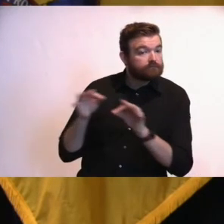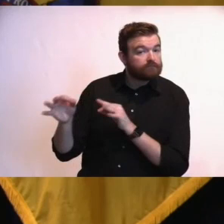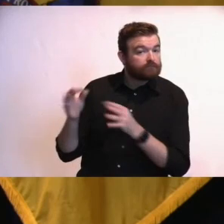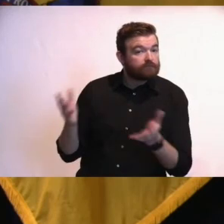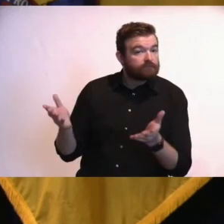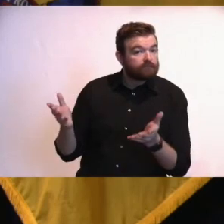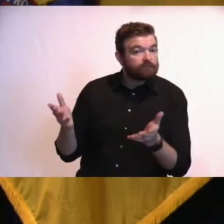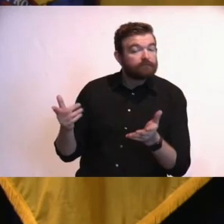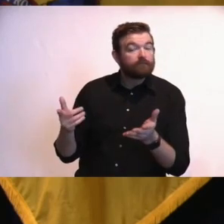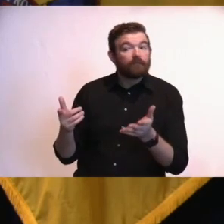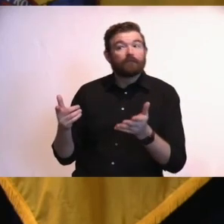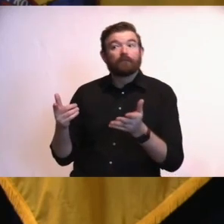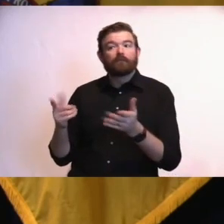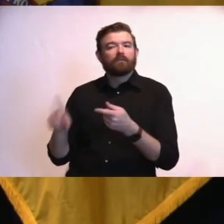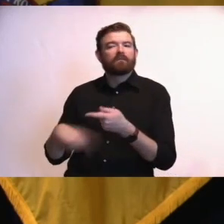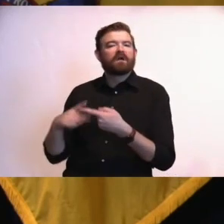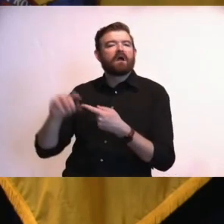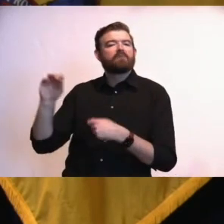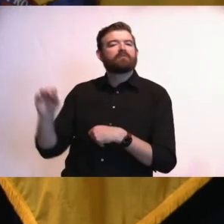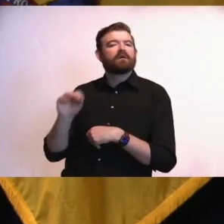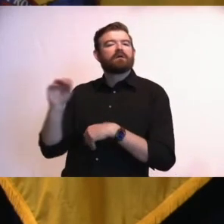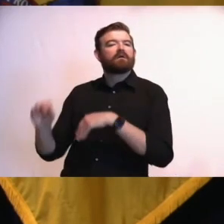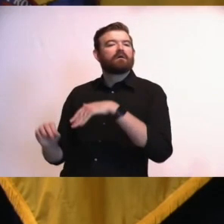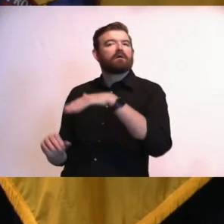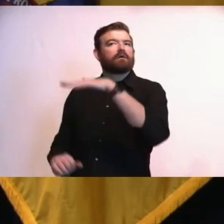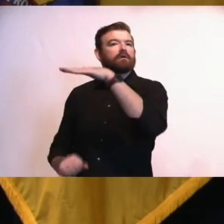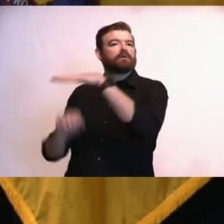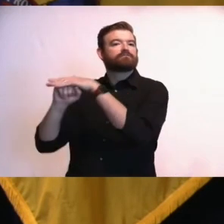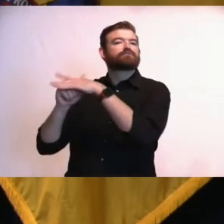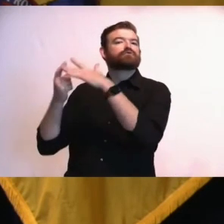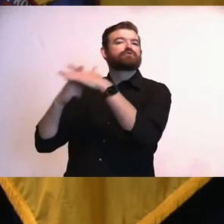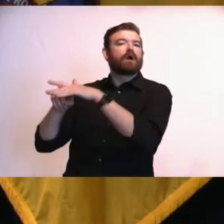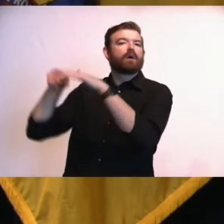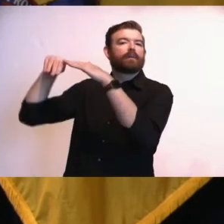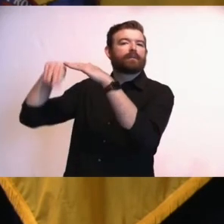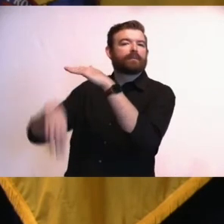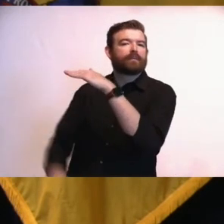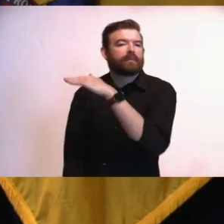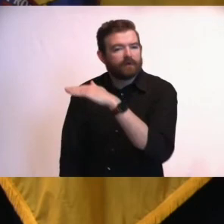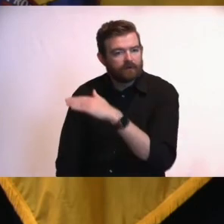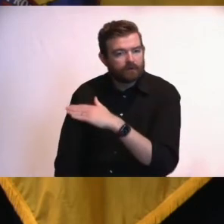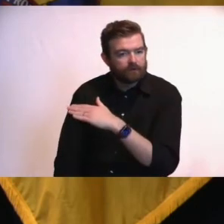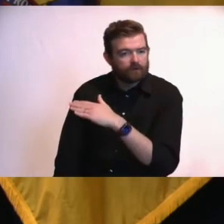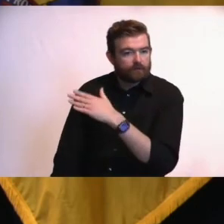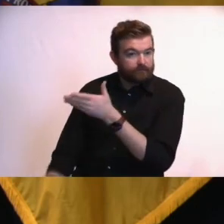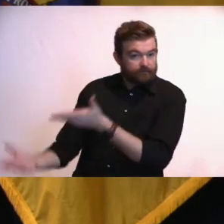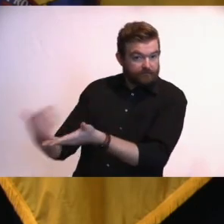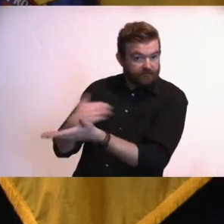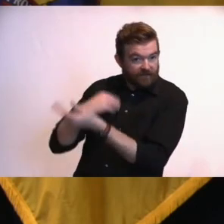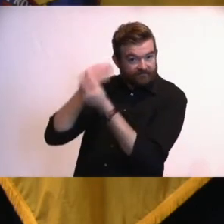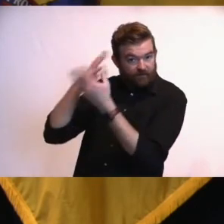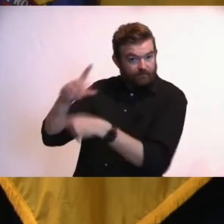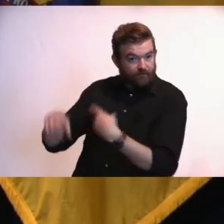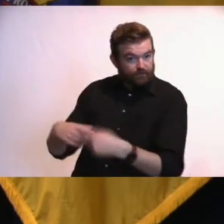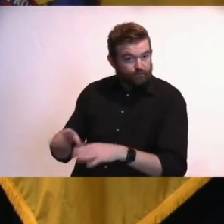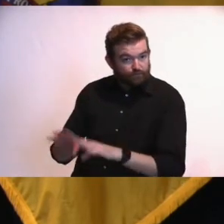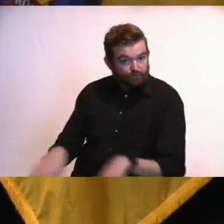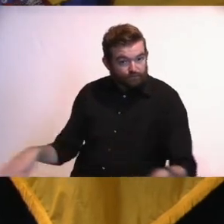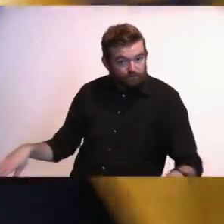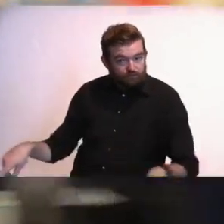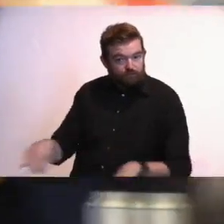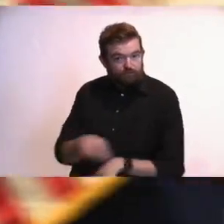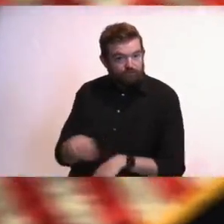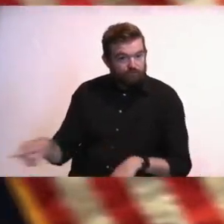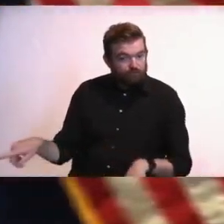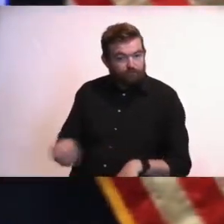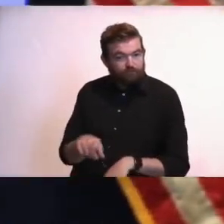modeling? And tragically, with these precious little kids, any more color on age or pre-existing or comorbidities that they may have had. Yeah, we update the